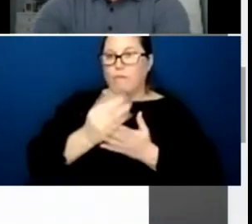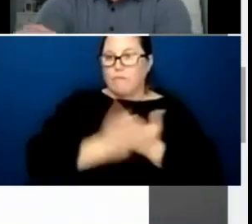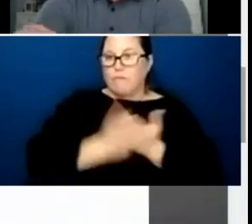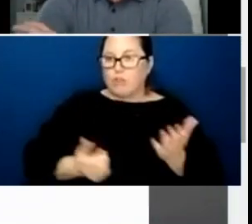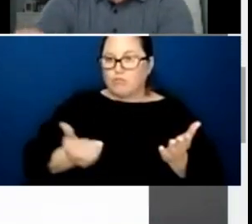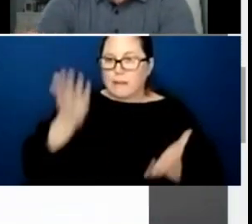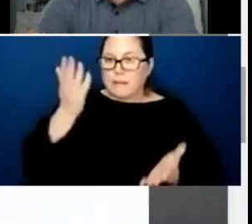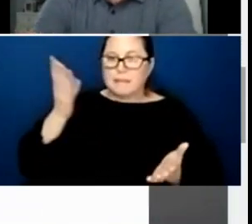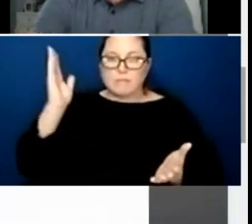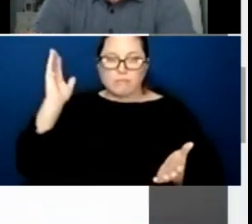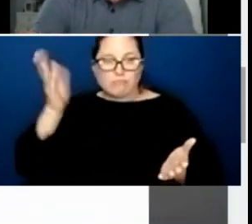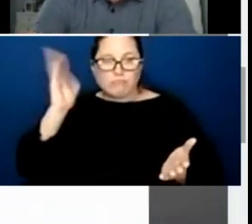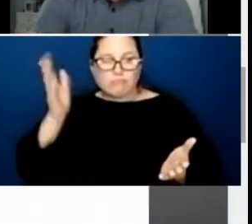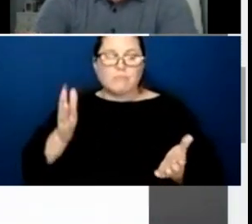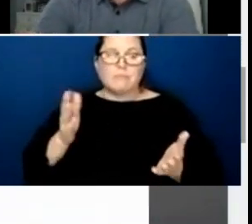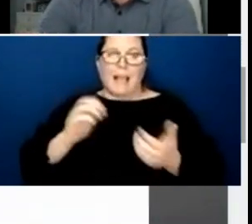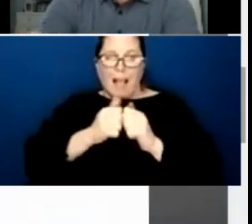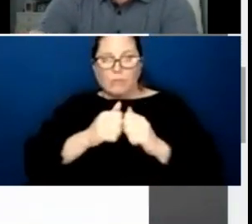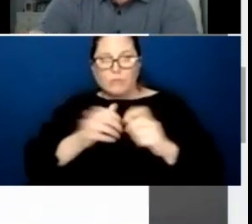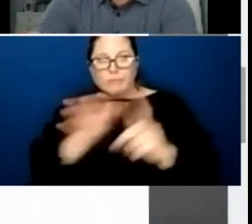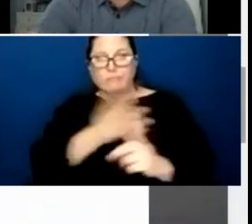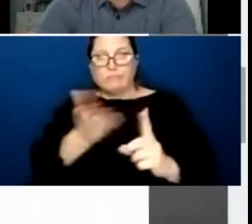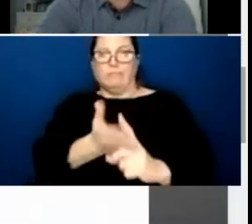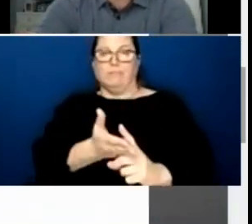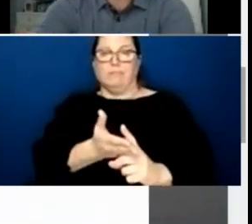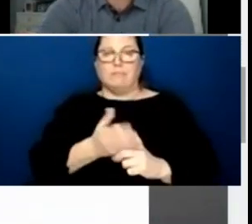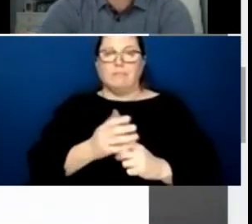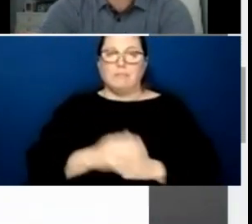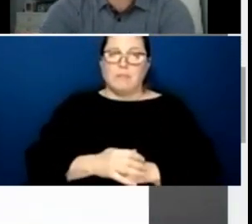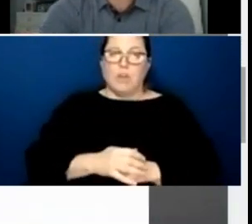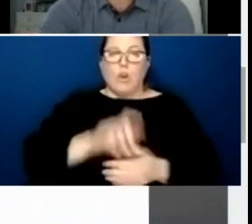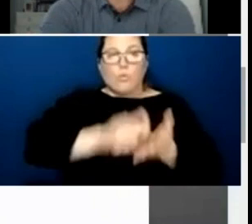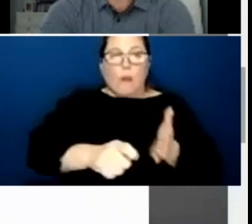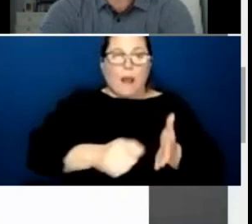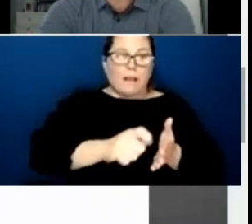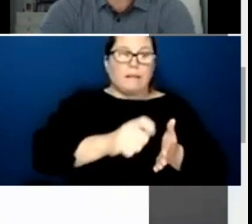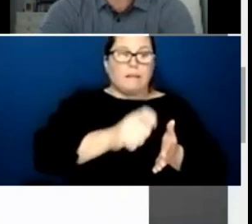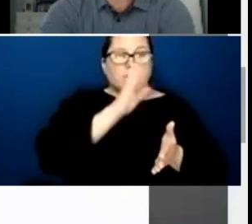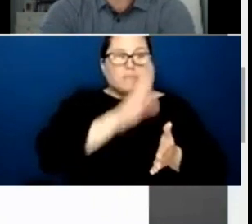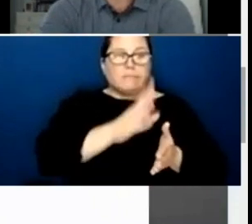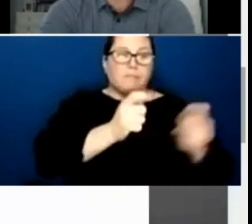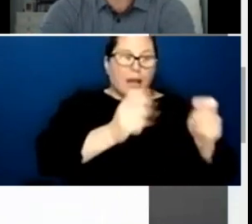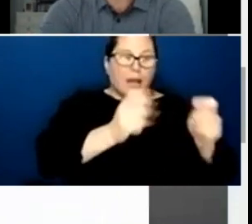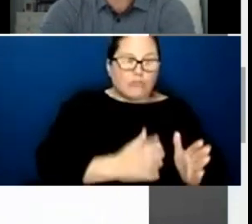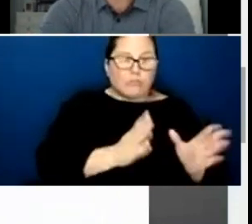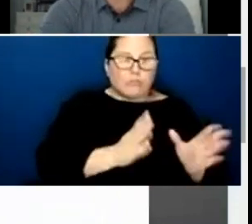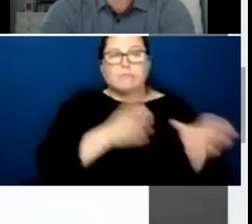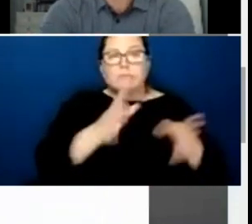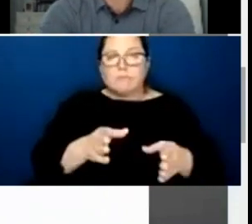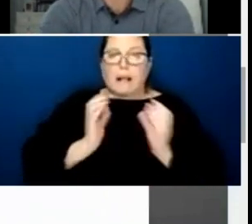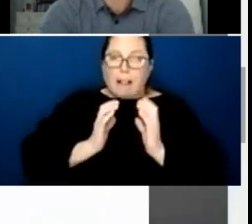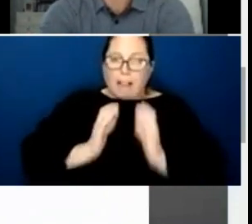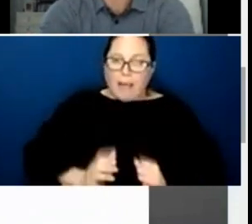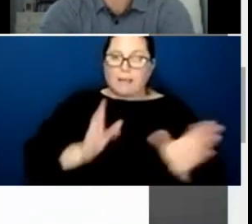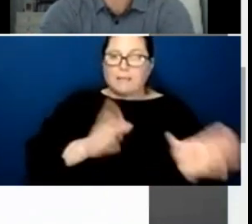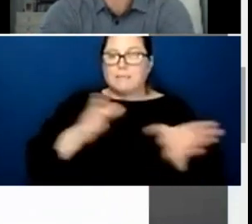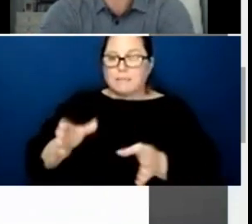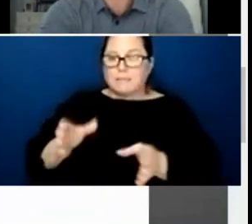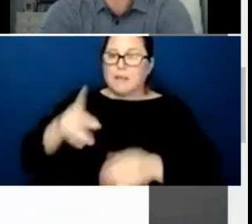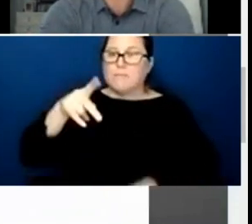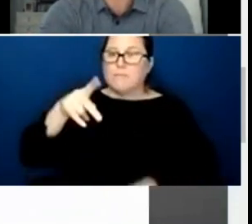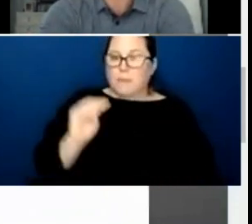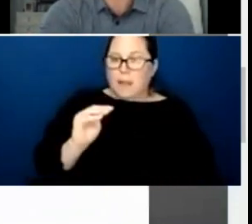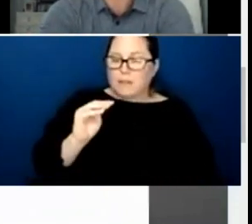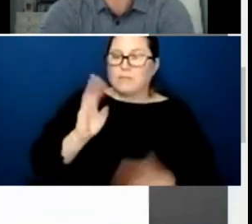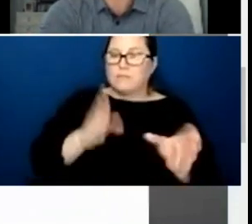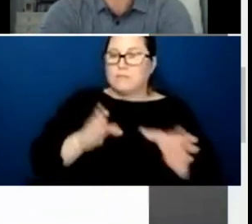leadership communication, writing as a manager, writing to your clients, writing to your team, public speaking, report writing, leadership